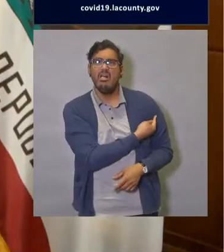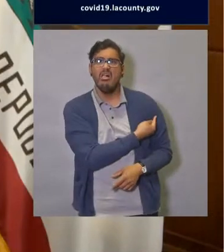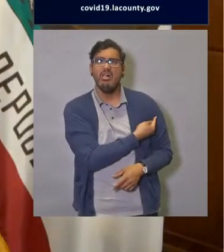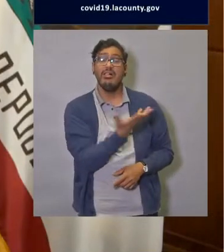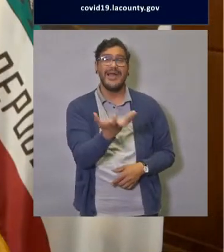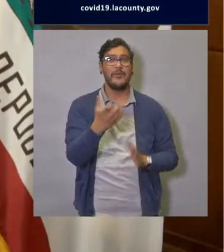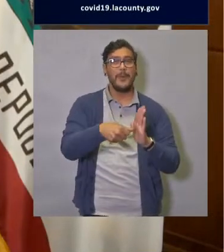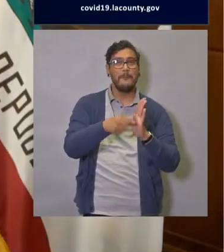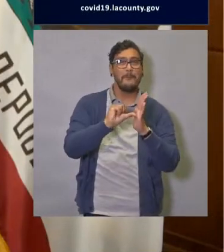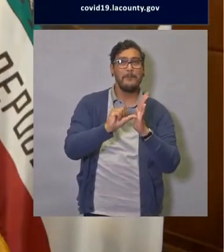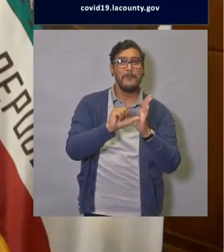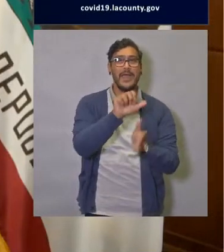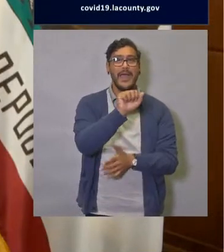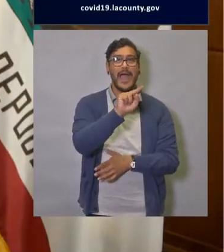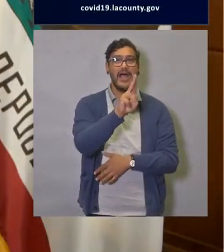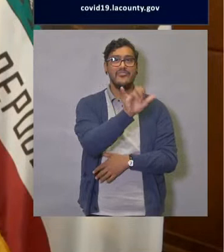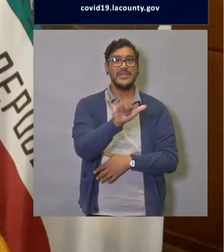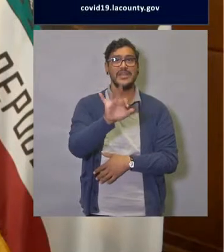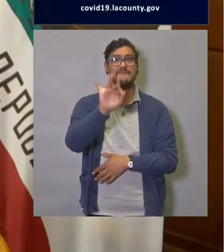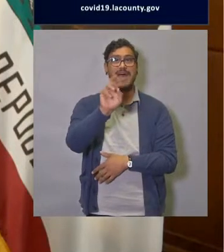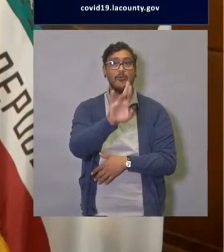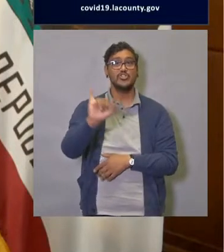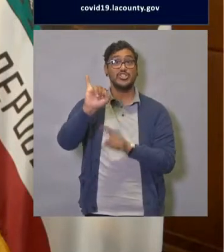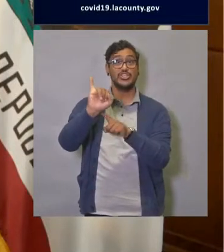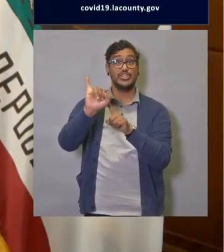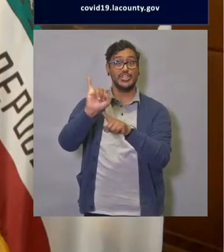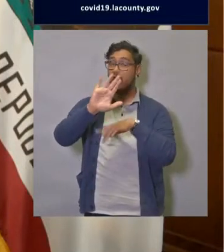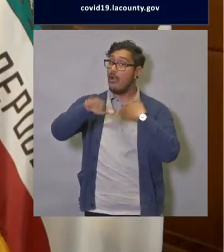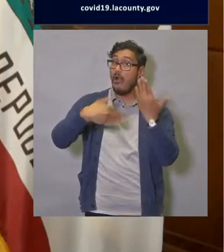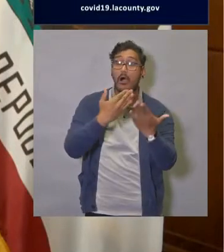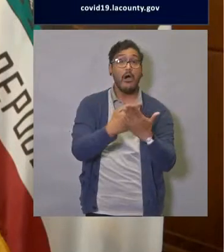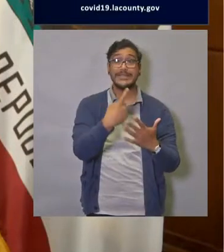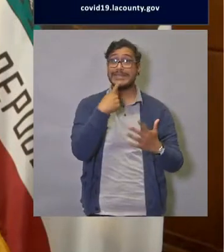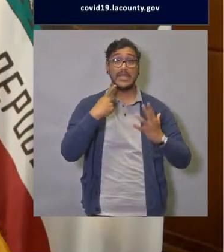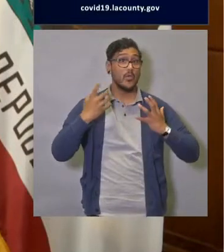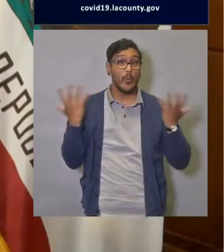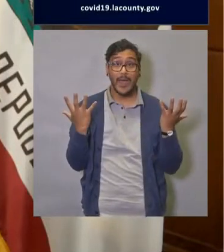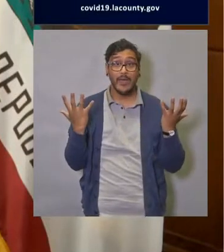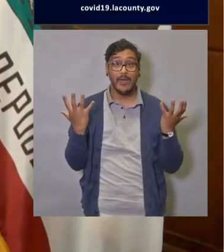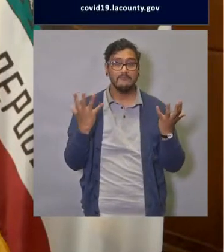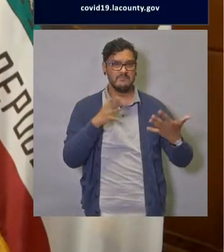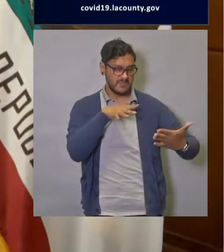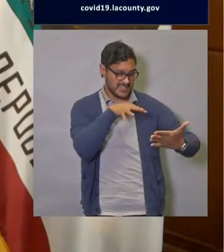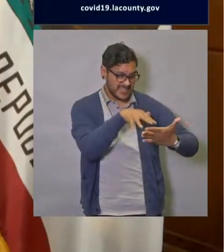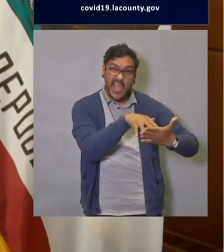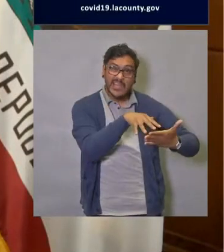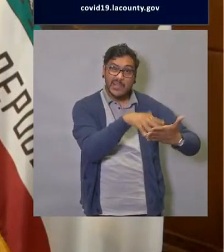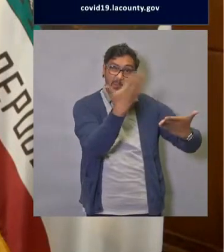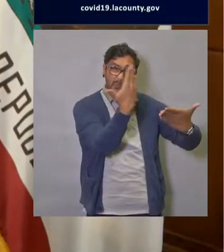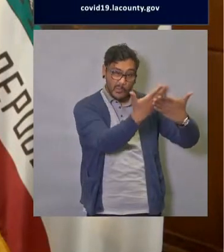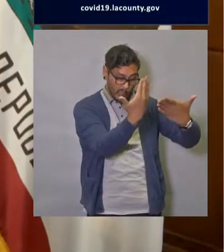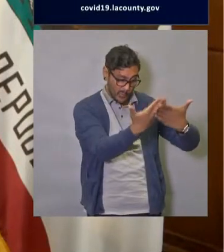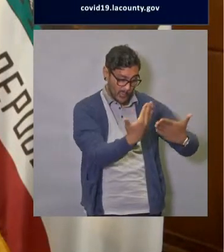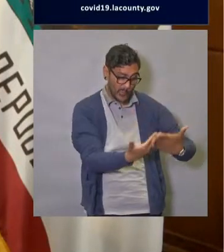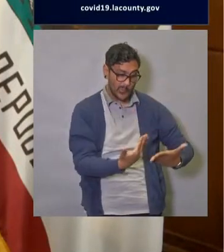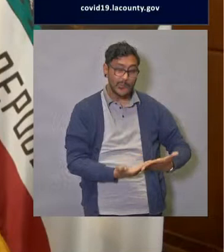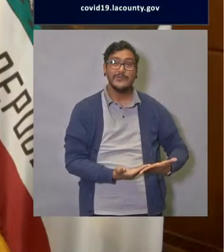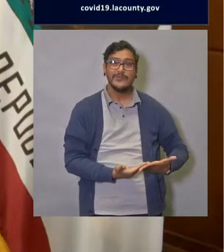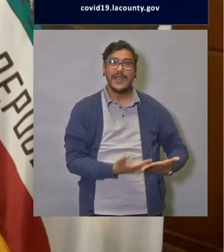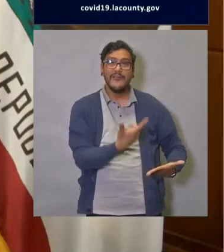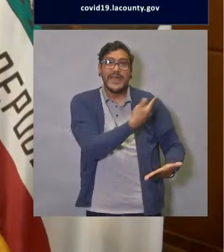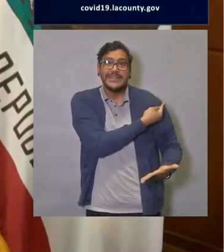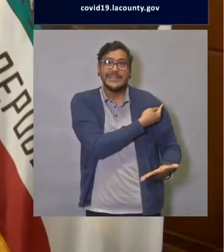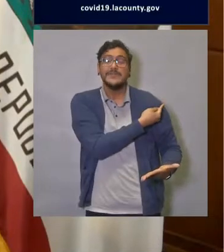Anthony Fauci, the CDC, and the FDA have all stated. Studies have shown this vaccine is highly